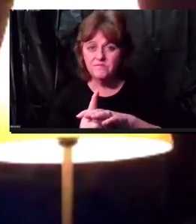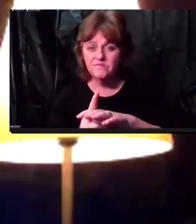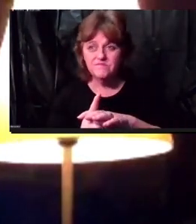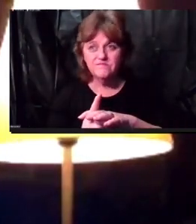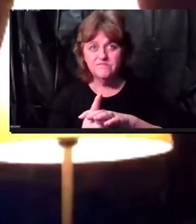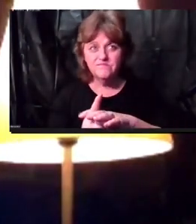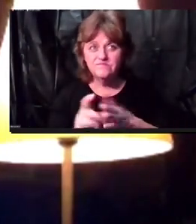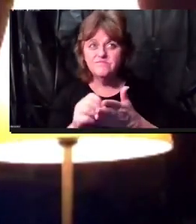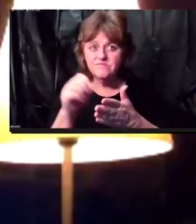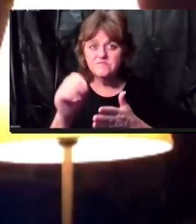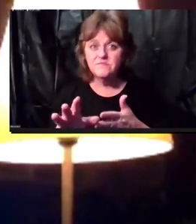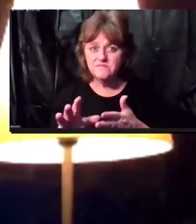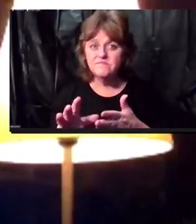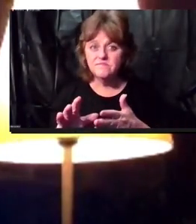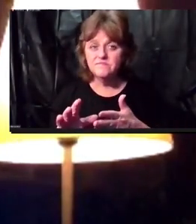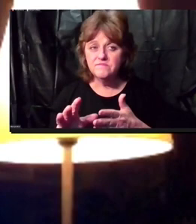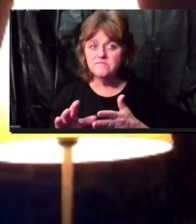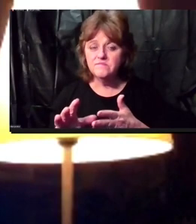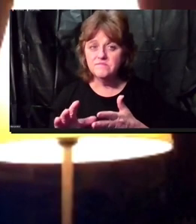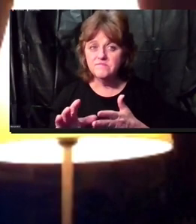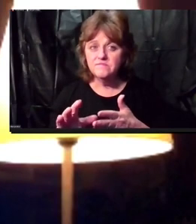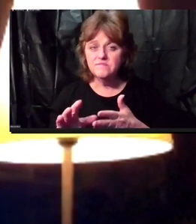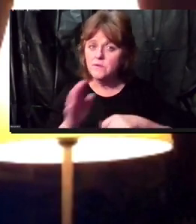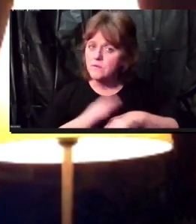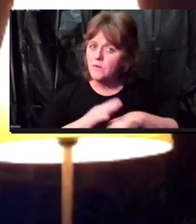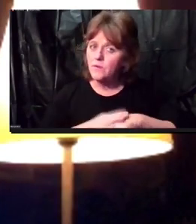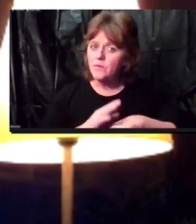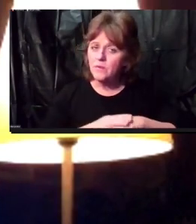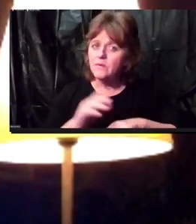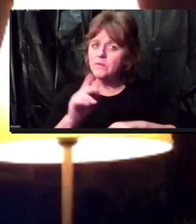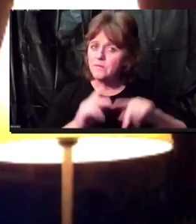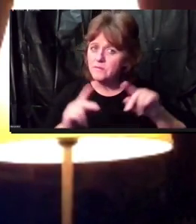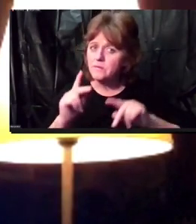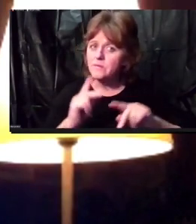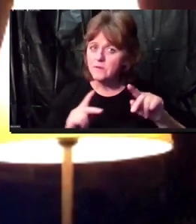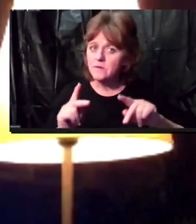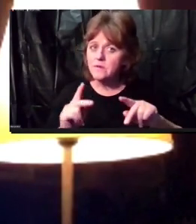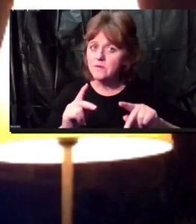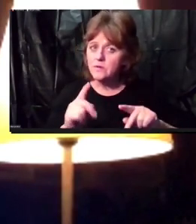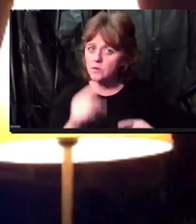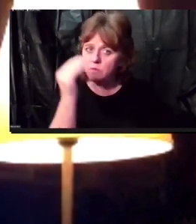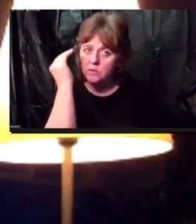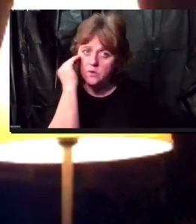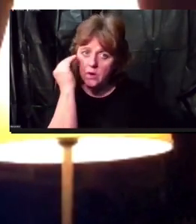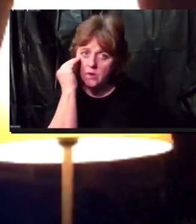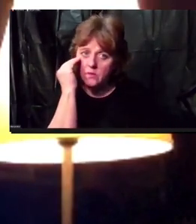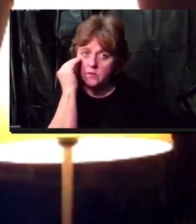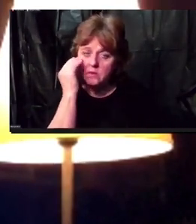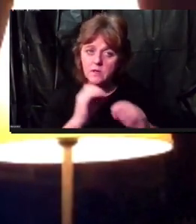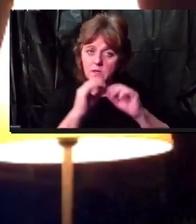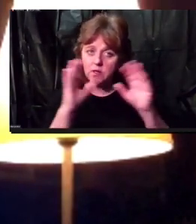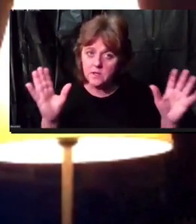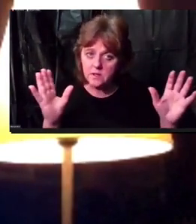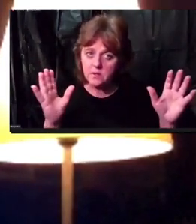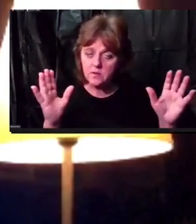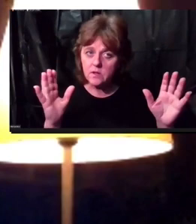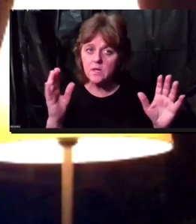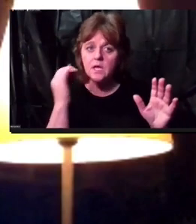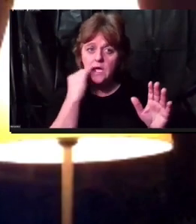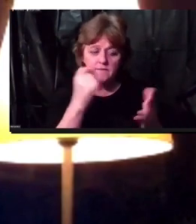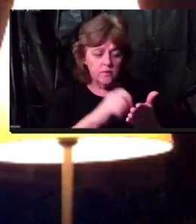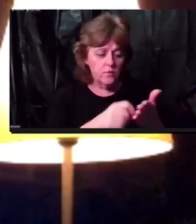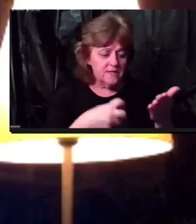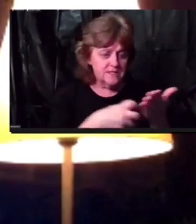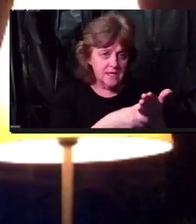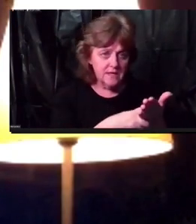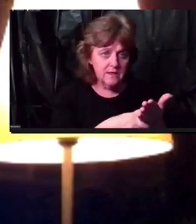change. So I just want to caution everyone so that you're aware that the citation into mayor's court can lead